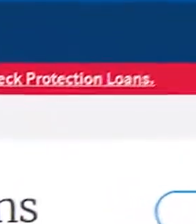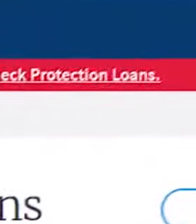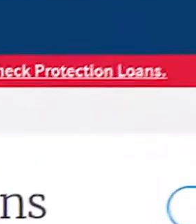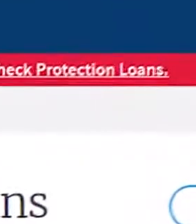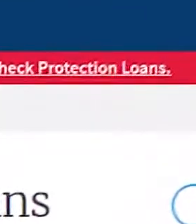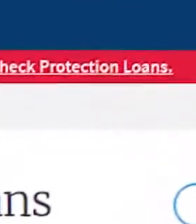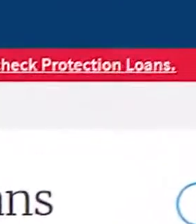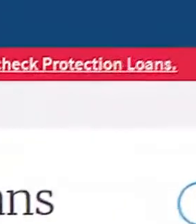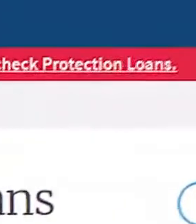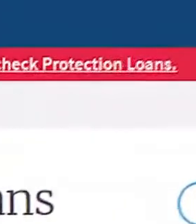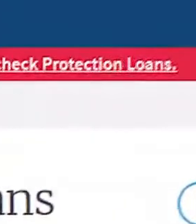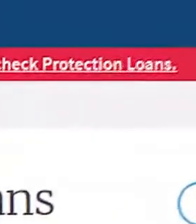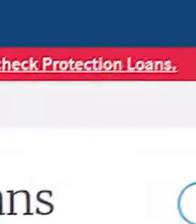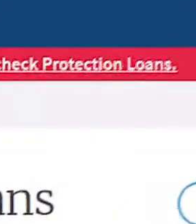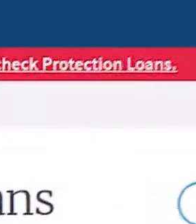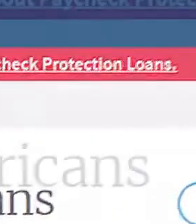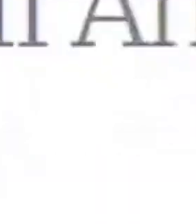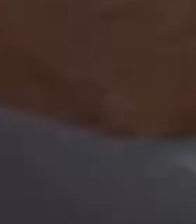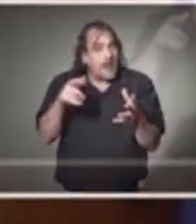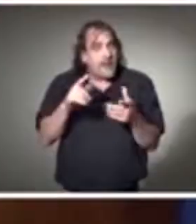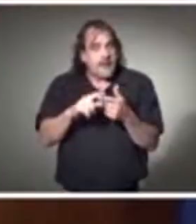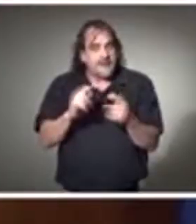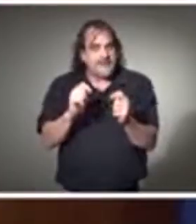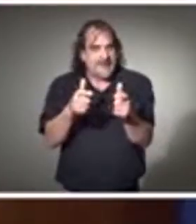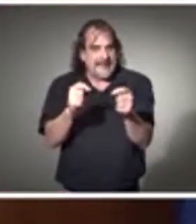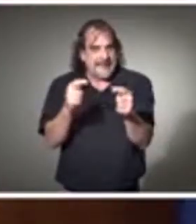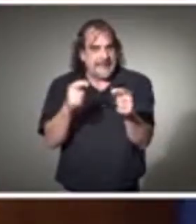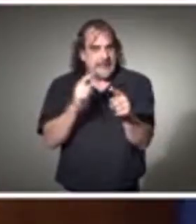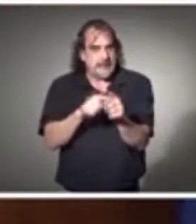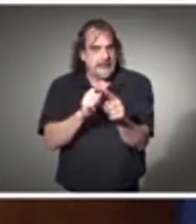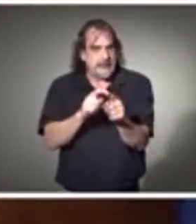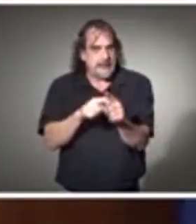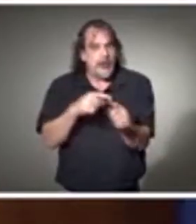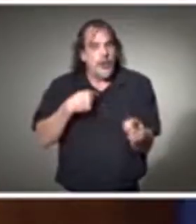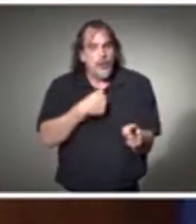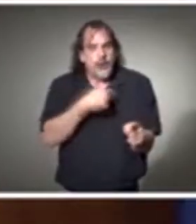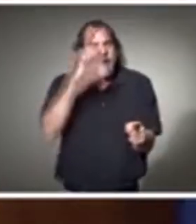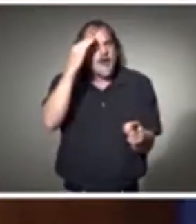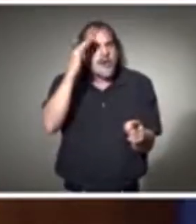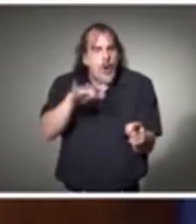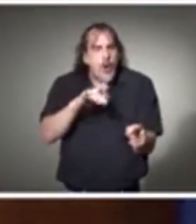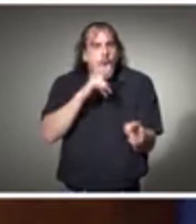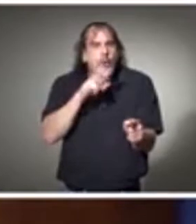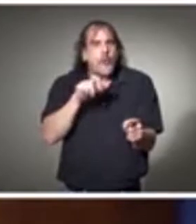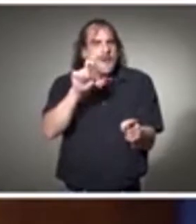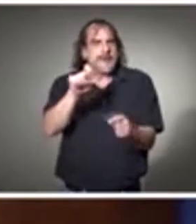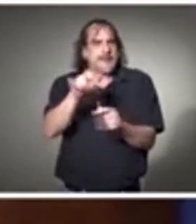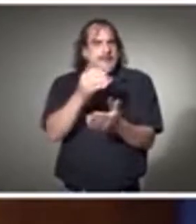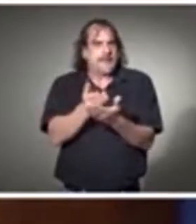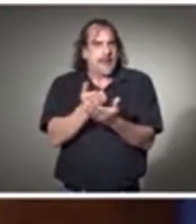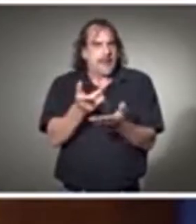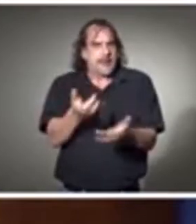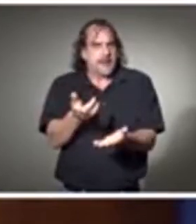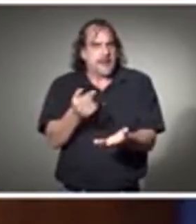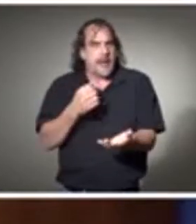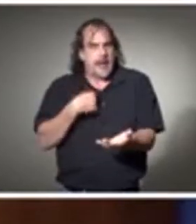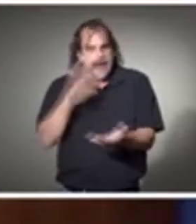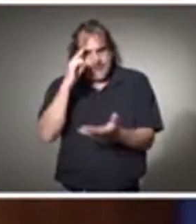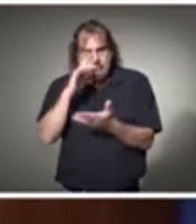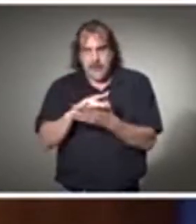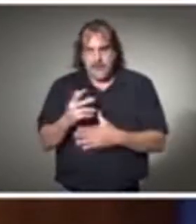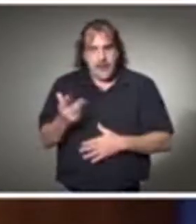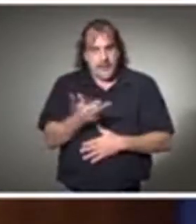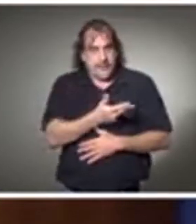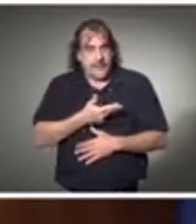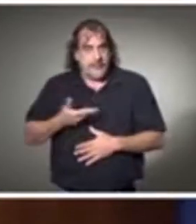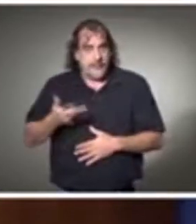ground over the coronavirus stimulus money. We know who needs this money. I believe that the three of us